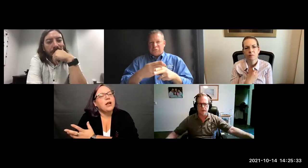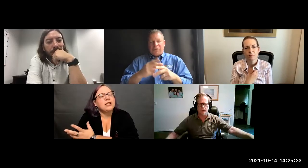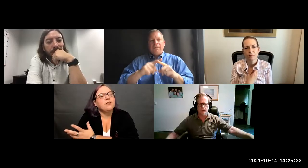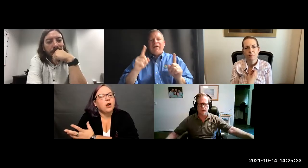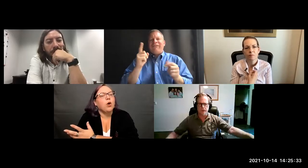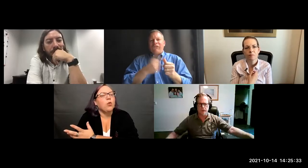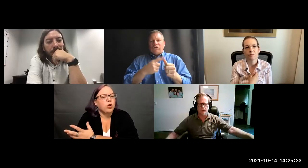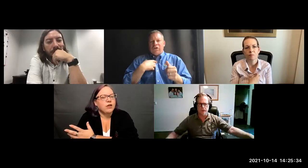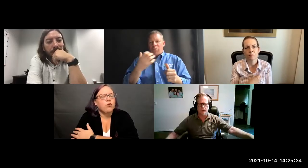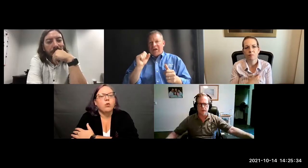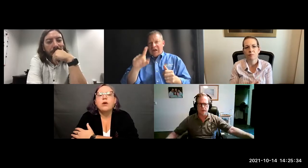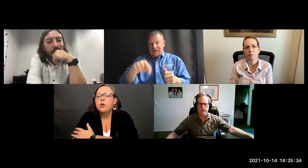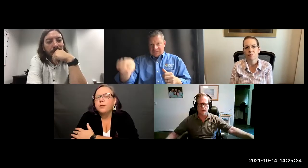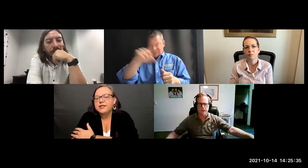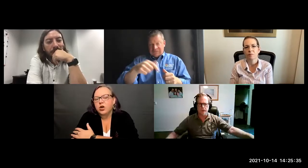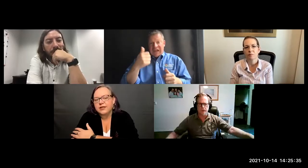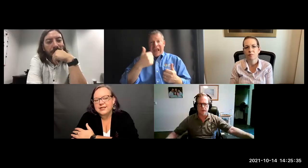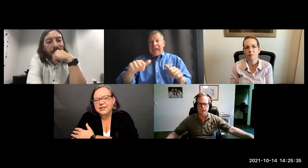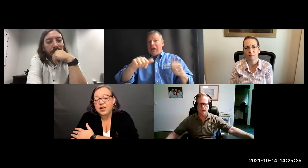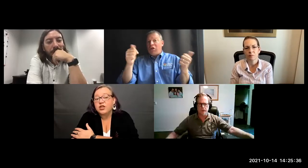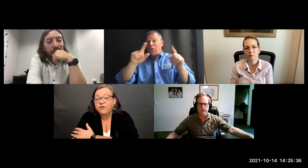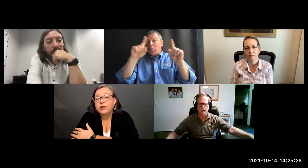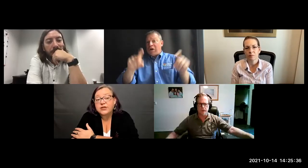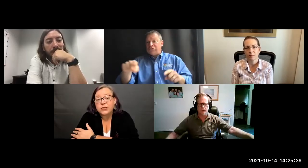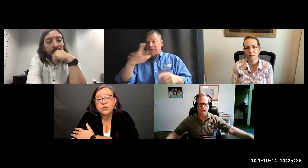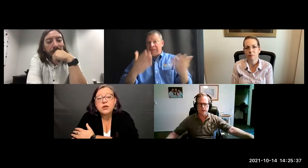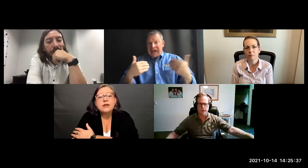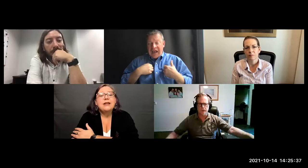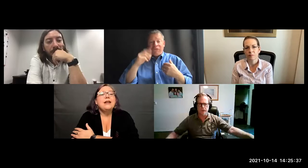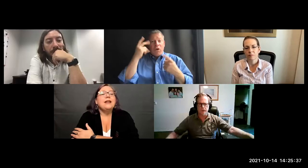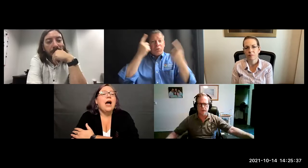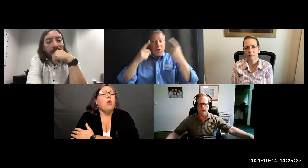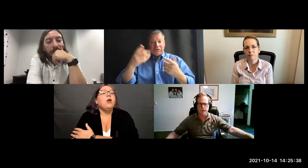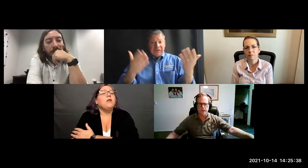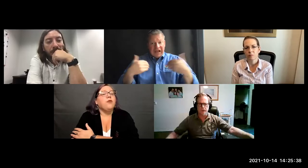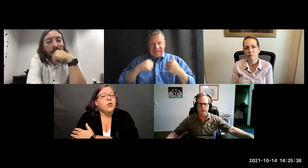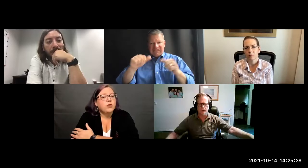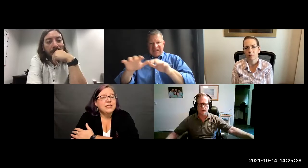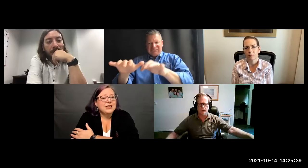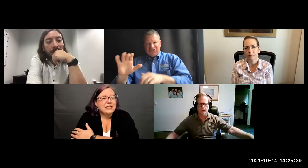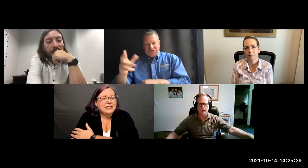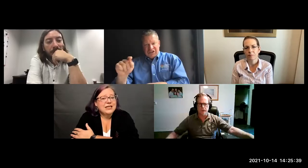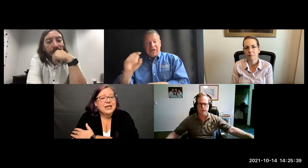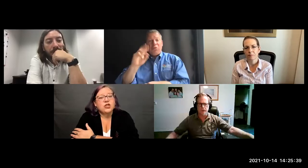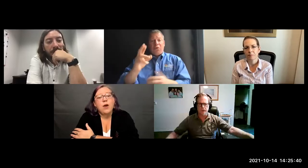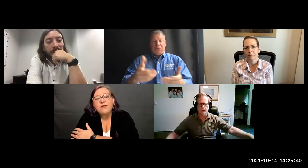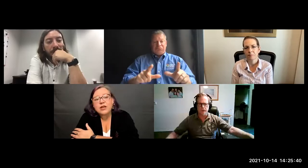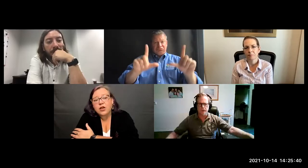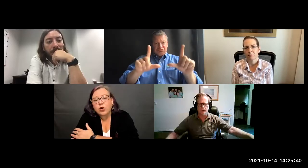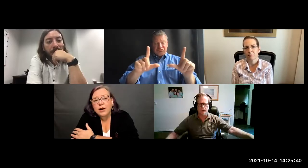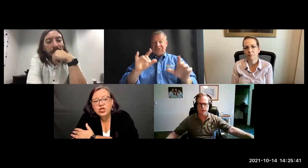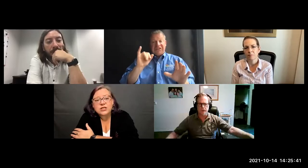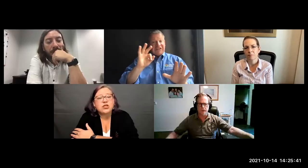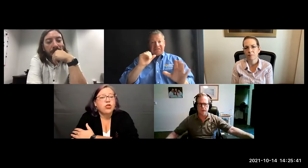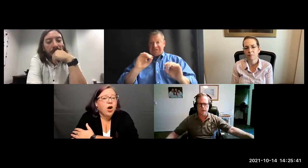general idea of kind of what we're looking for. We will be starting this discussion fairly soon. Now, for those in attendance today, do you have any